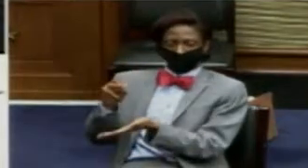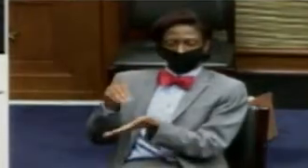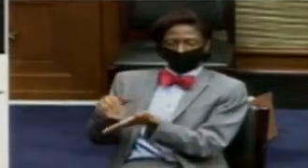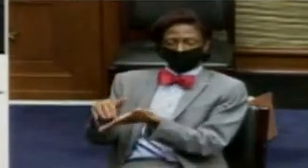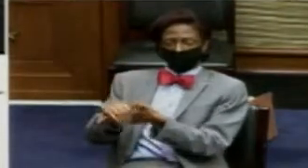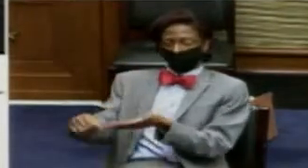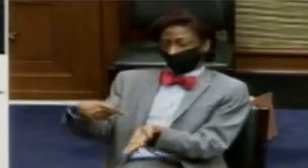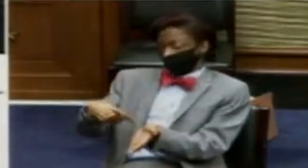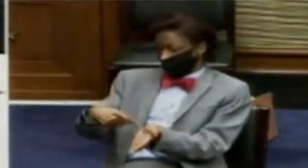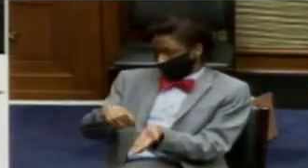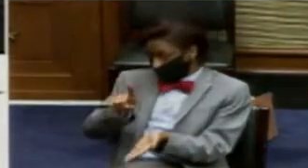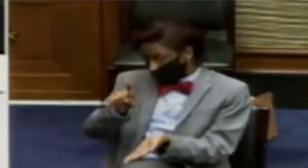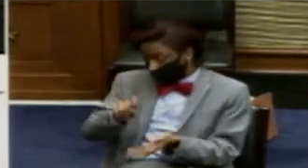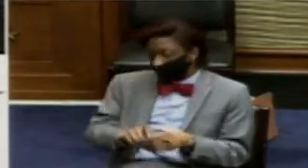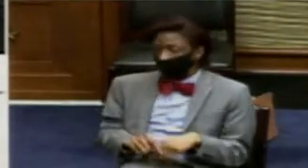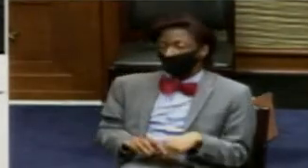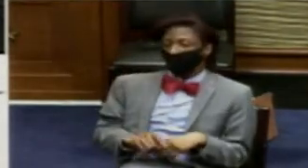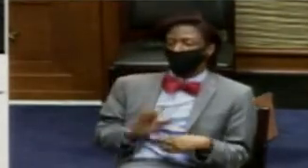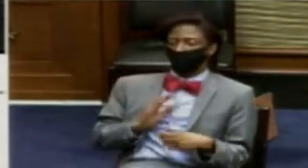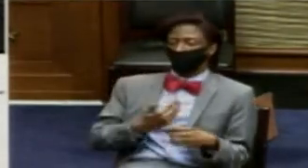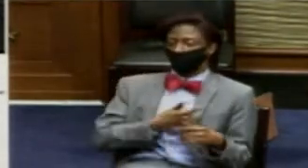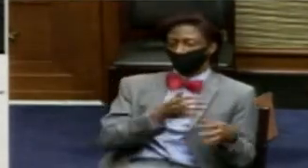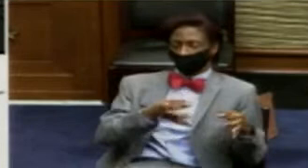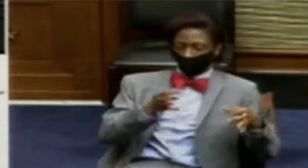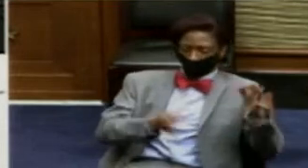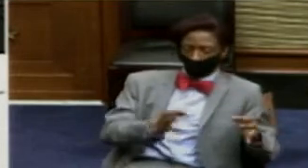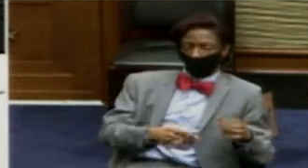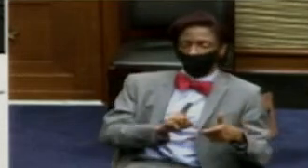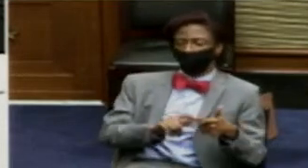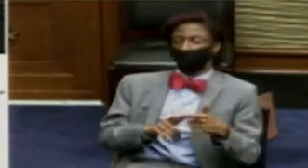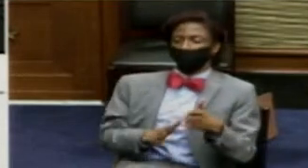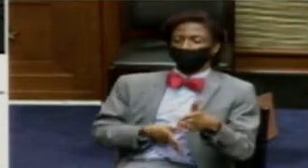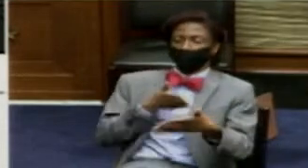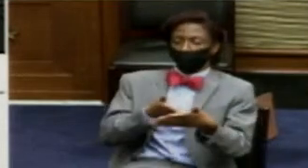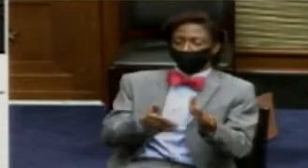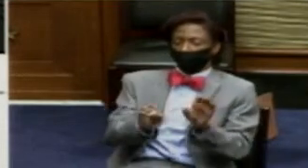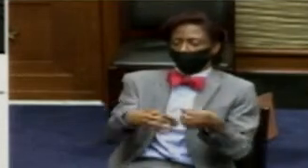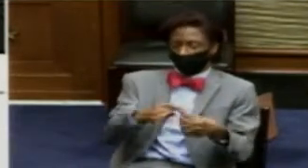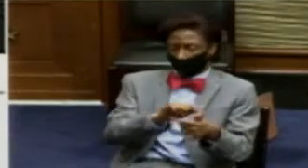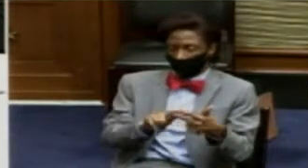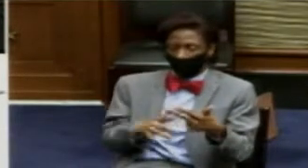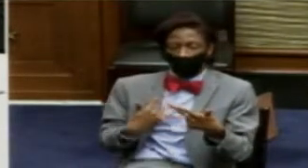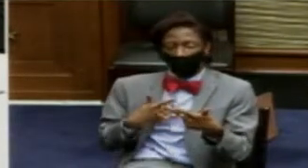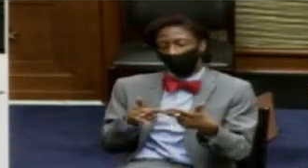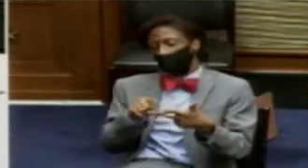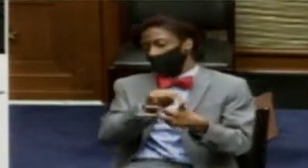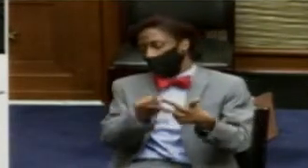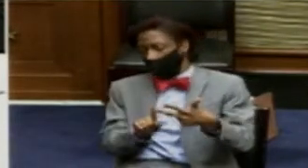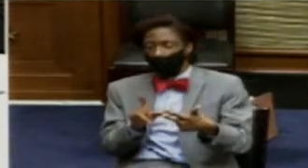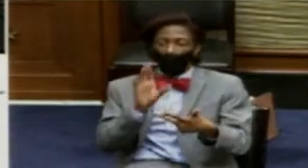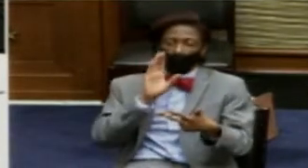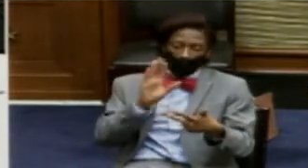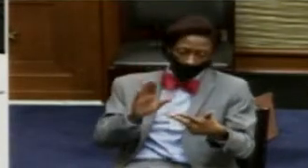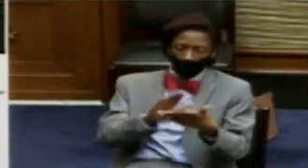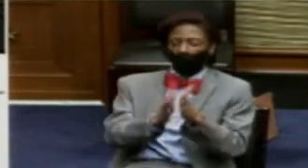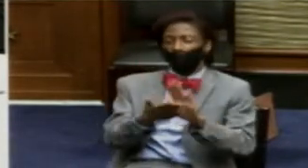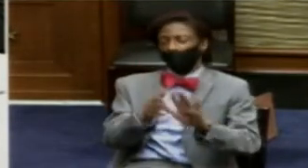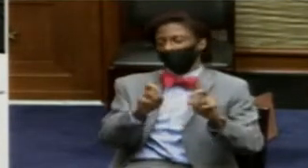Our courts, our prosecutor's office, our federal parole board would become state